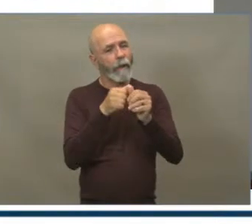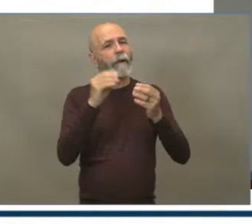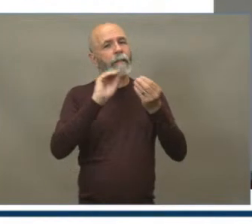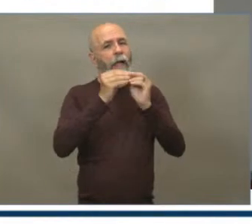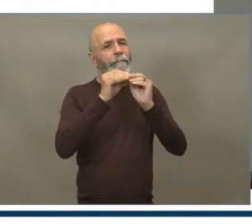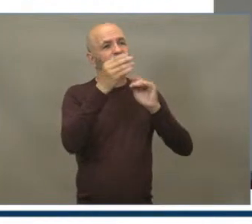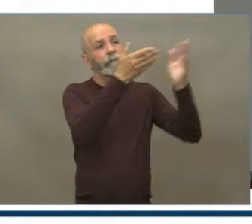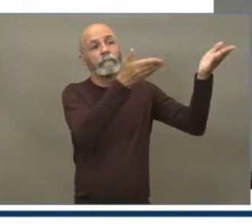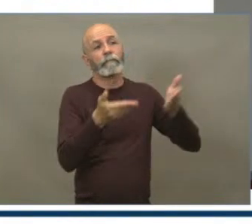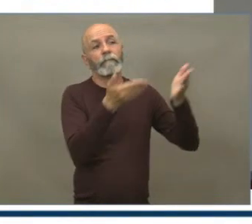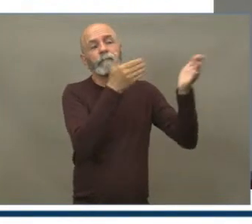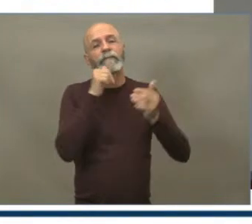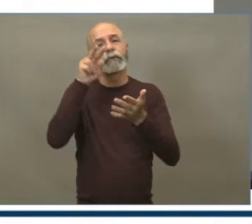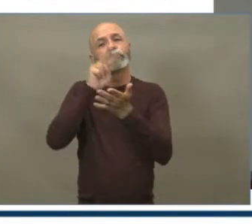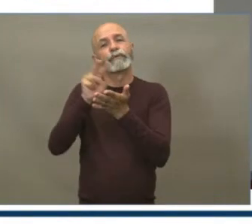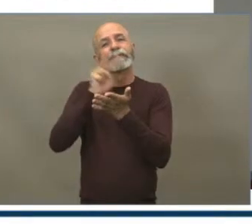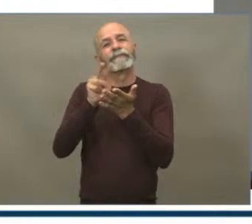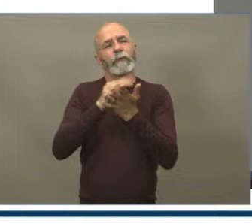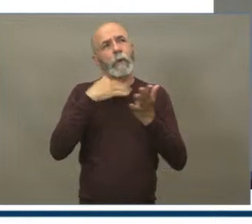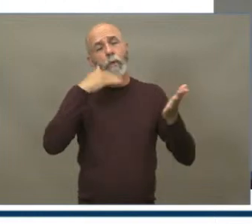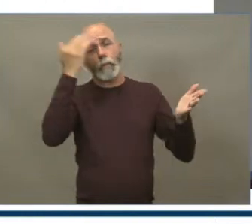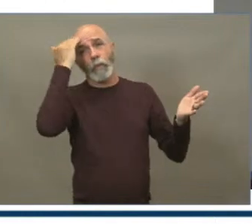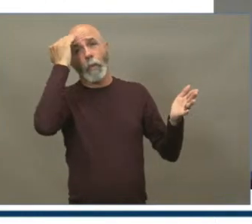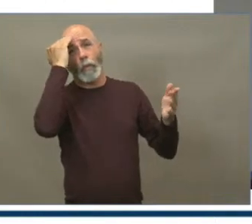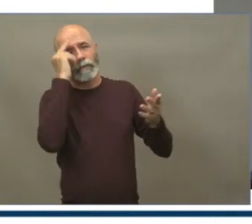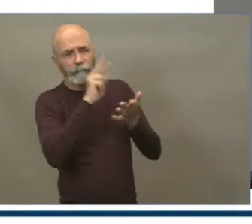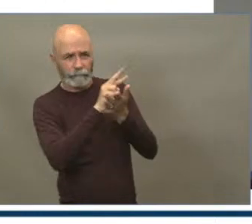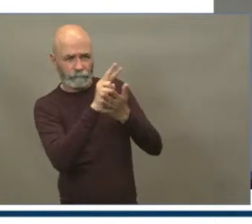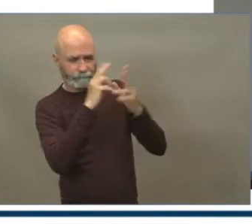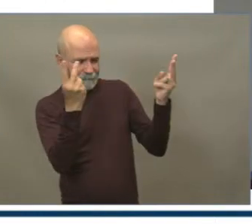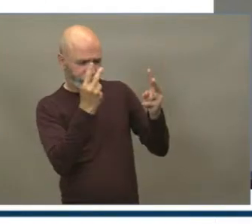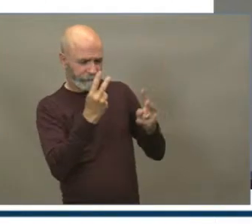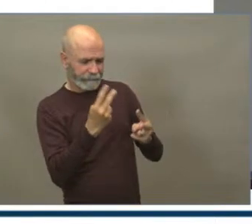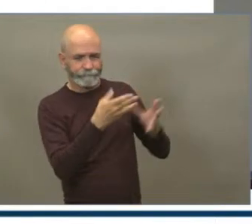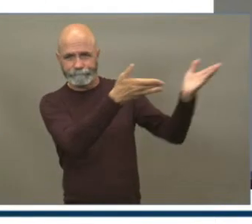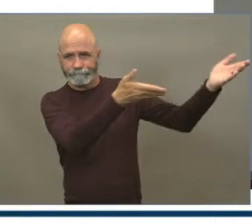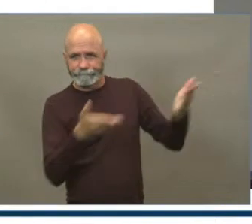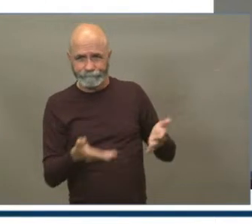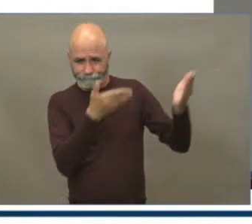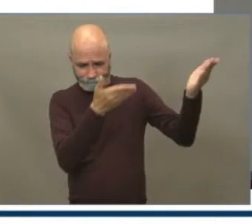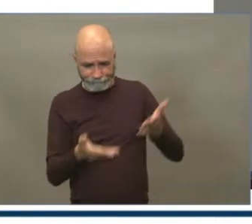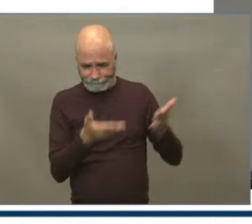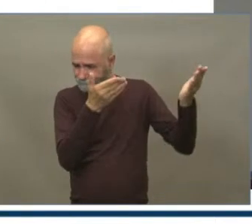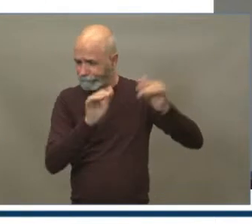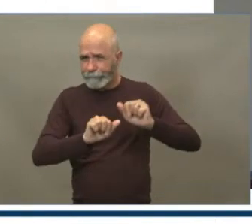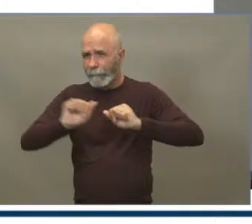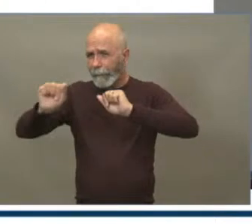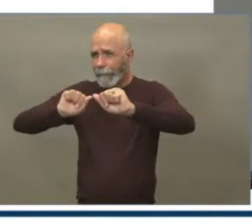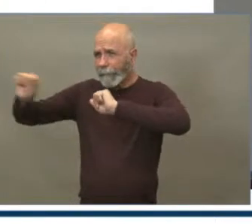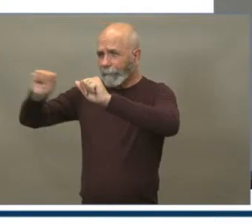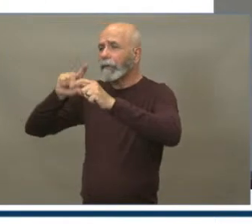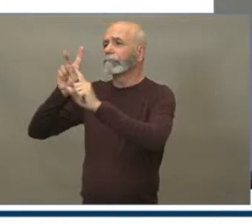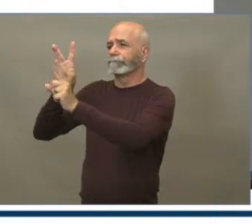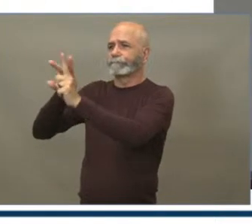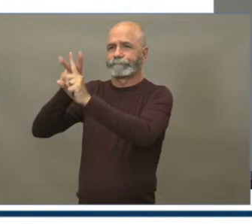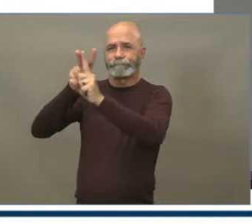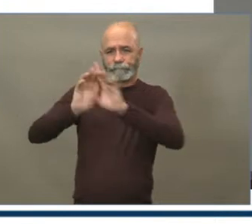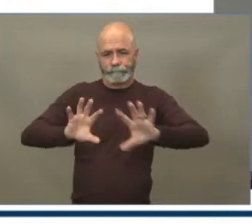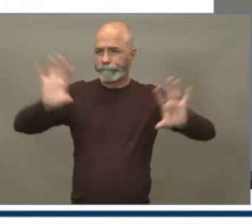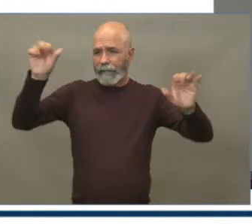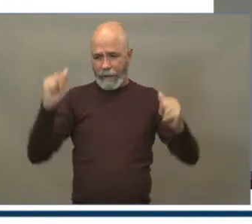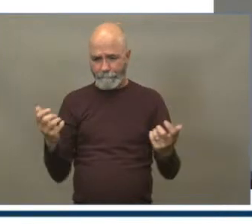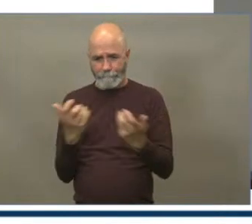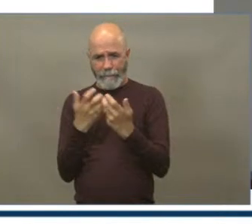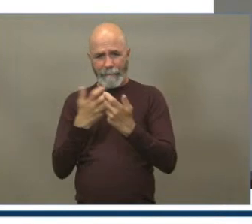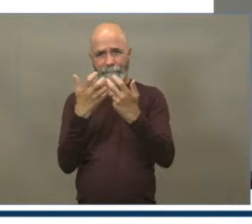much vaccine is coming out in the next 2 weeks, and we book exactly the number of appointments. Open up the number of appointments for that amount of vaccine. We don't